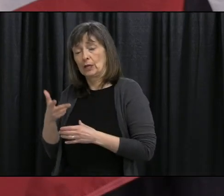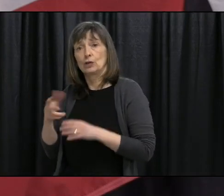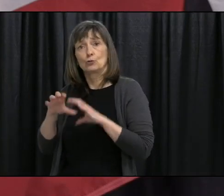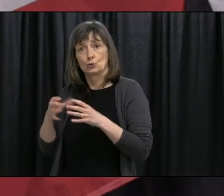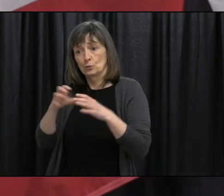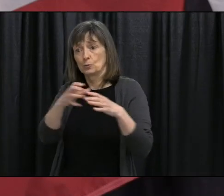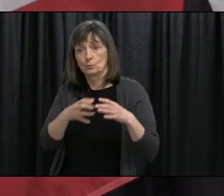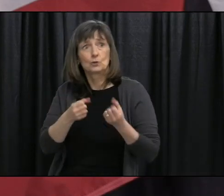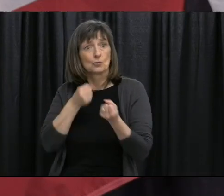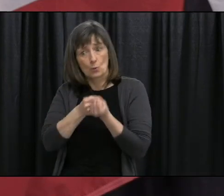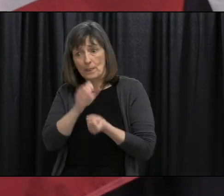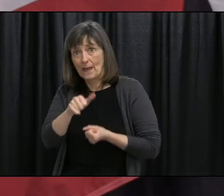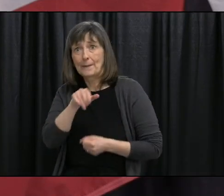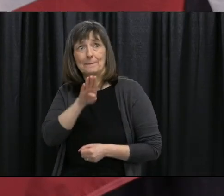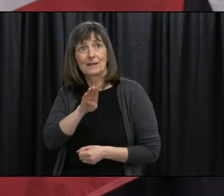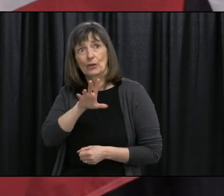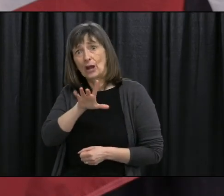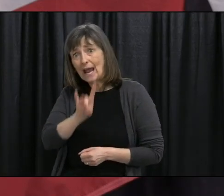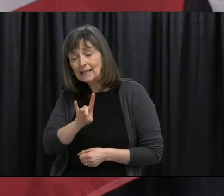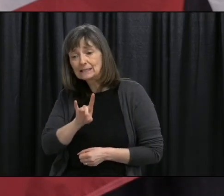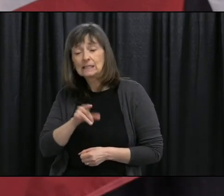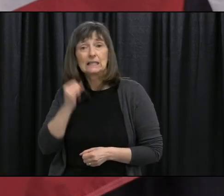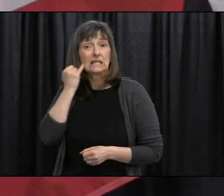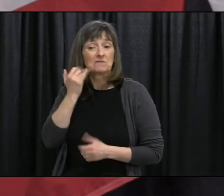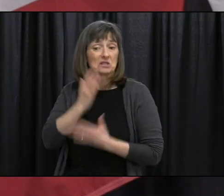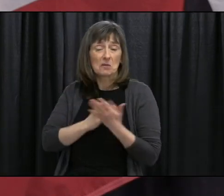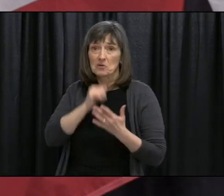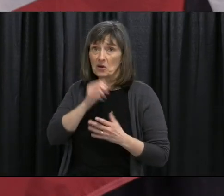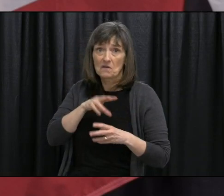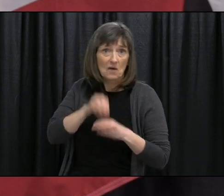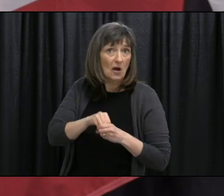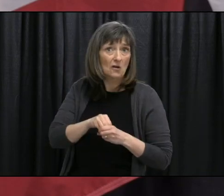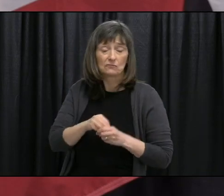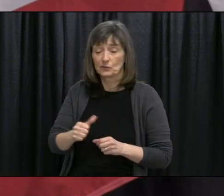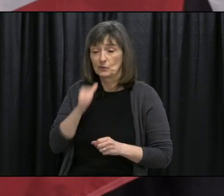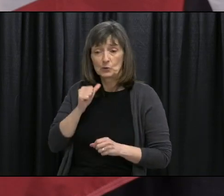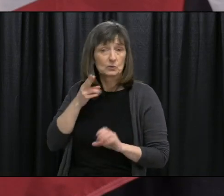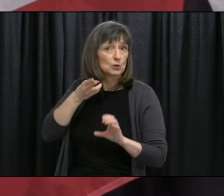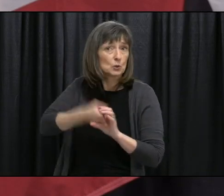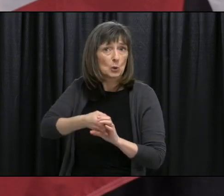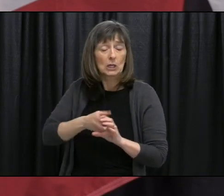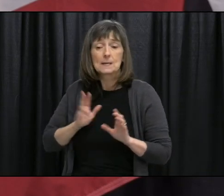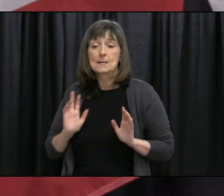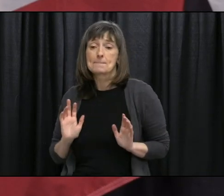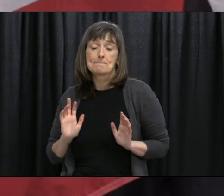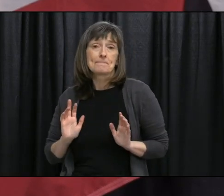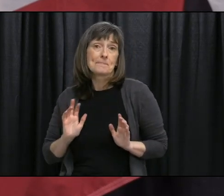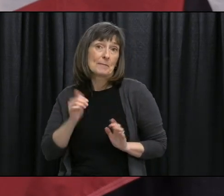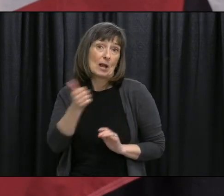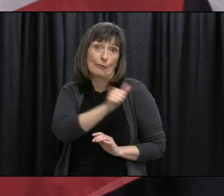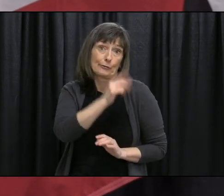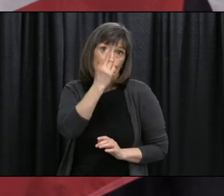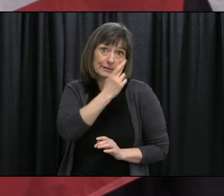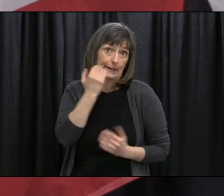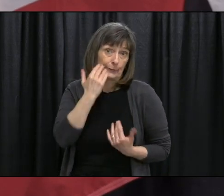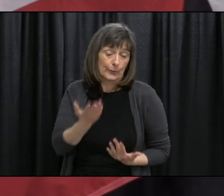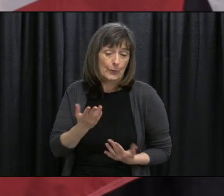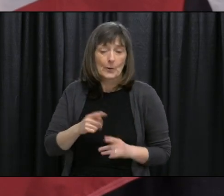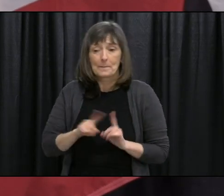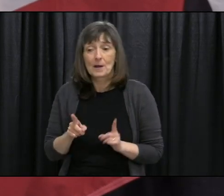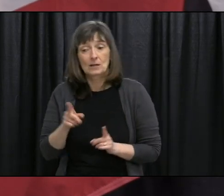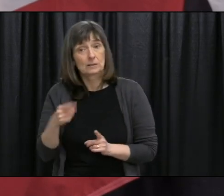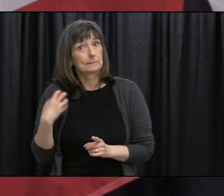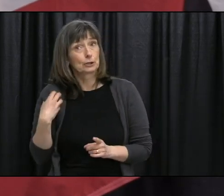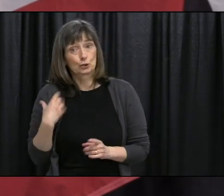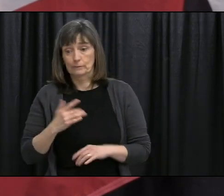whatever reason, someone would refuse or do not participate in that could be something, for another reason. But I know the minister has been